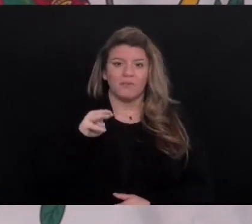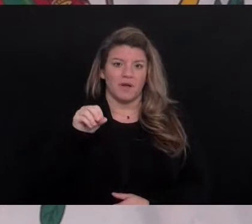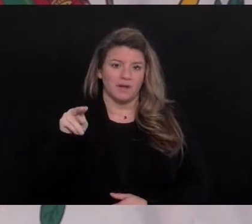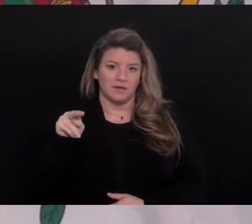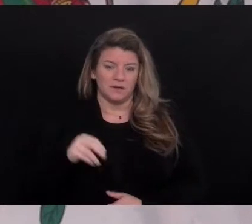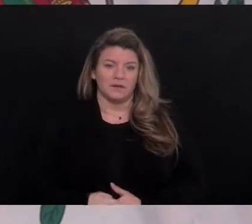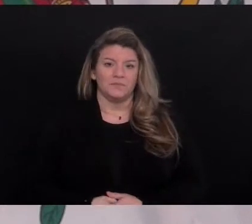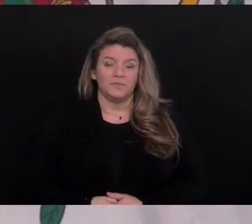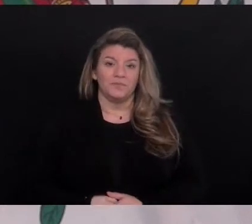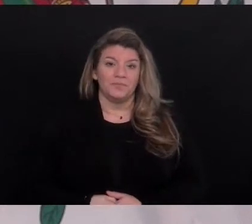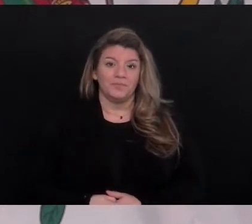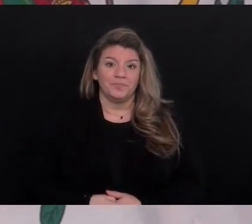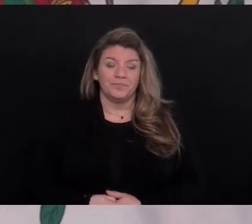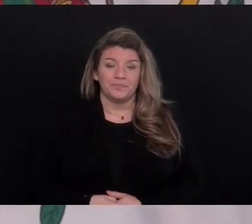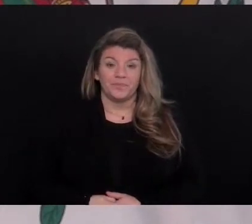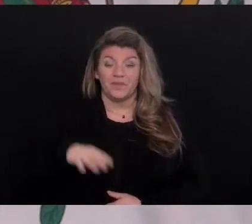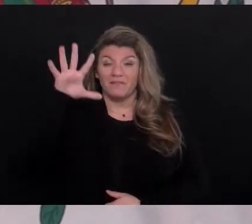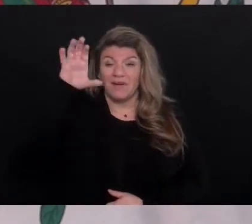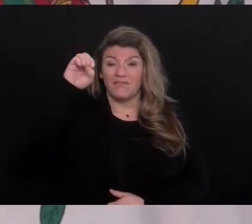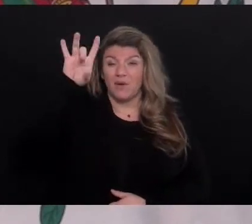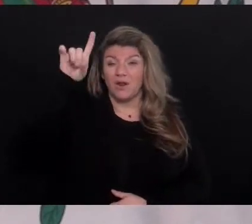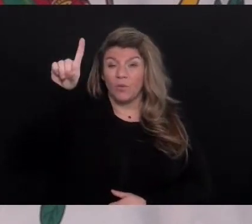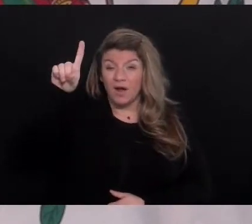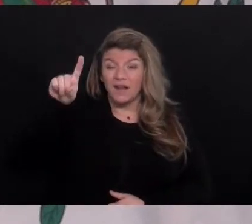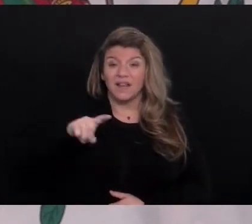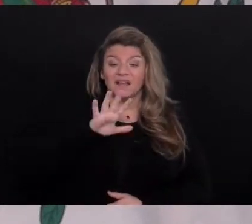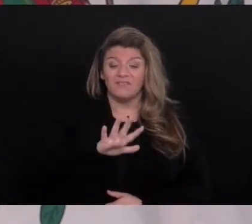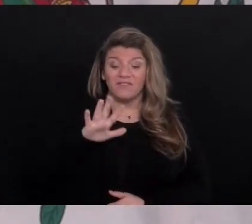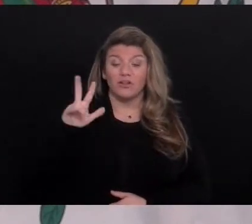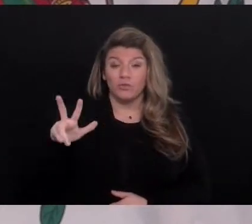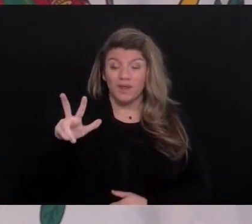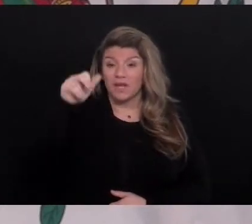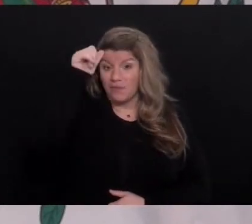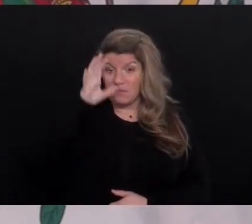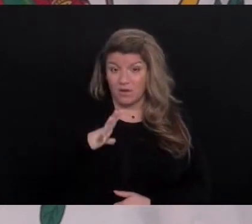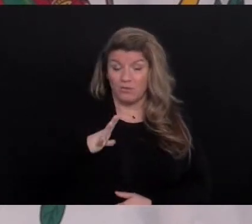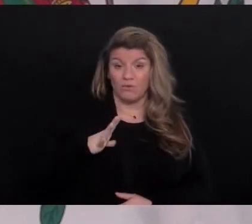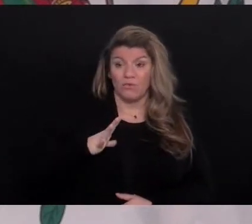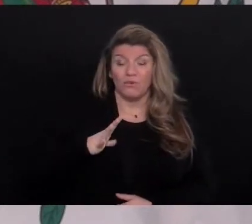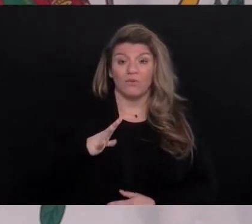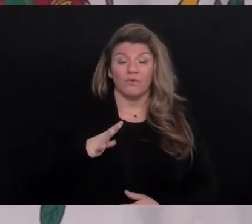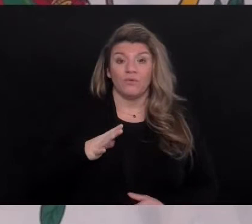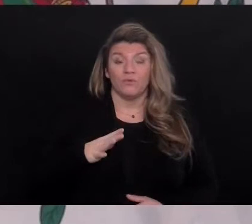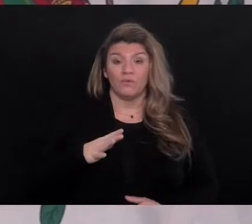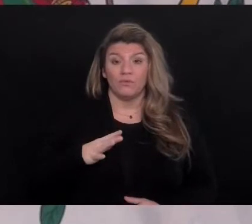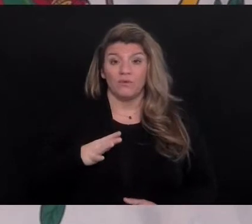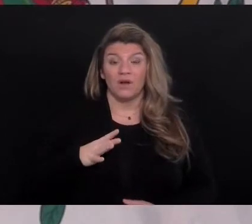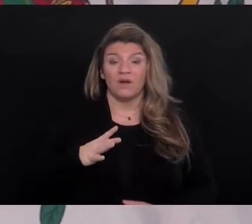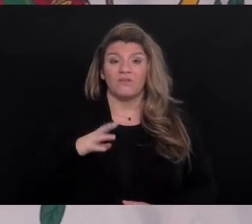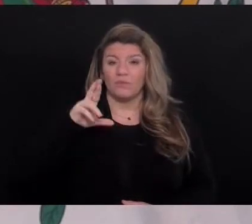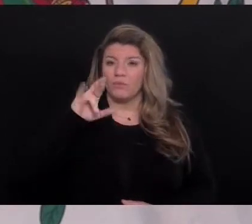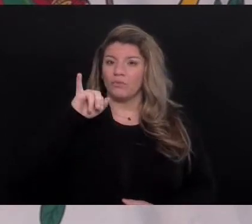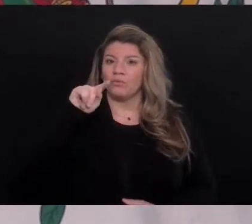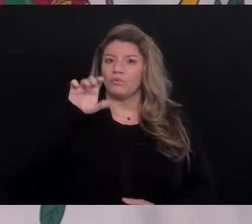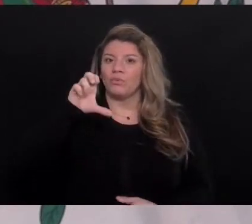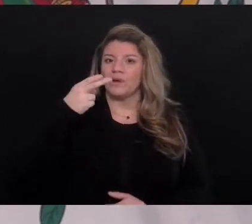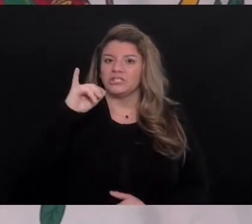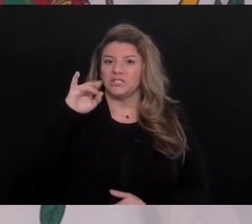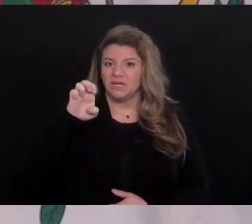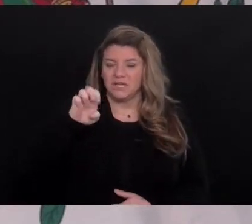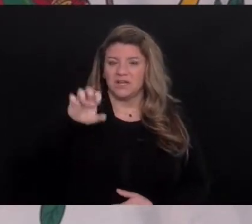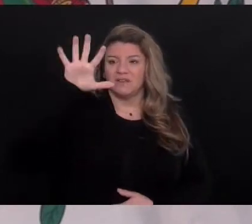County. The 5,081st is a 53-year-old male from Ritchie County.